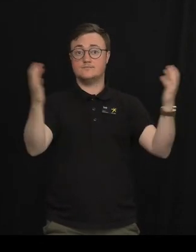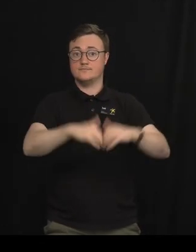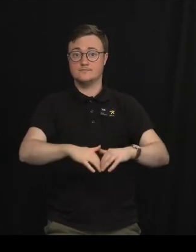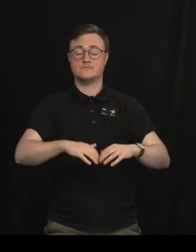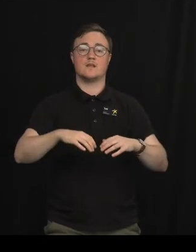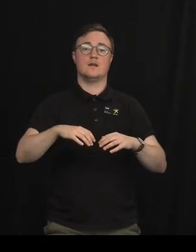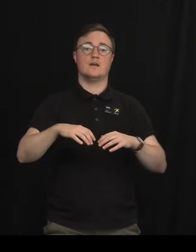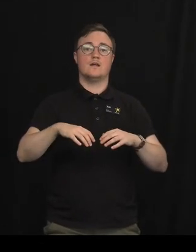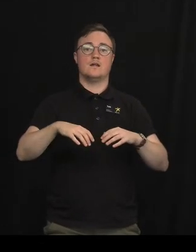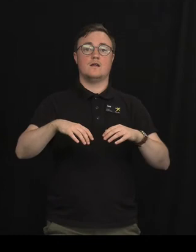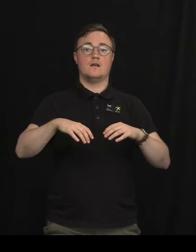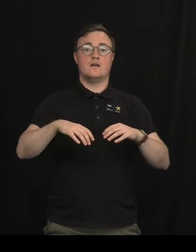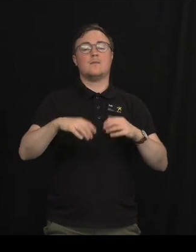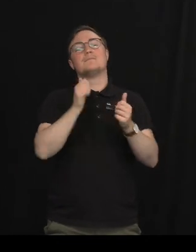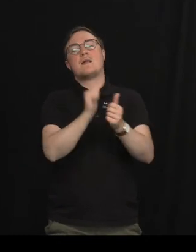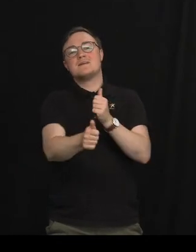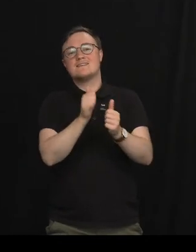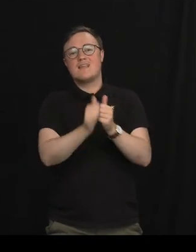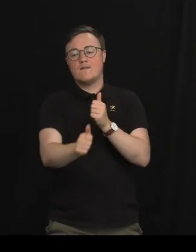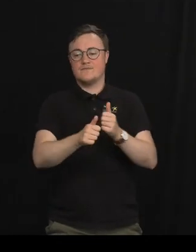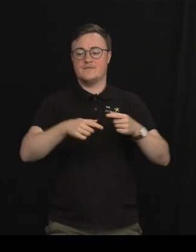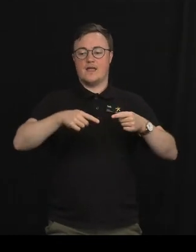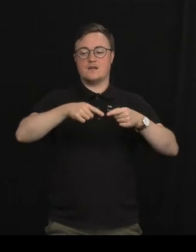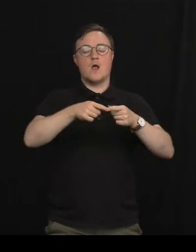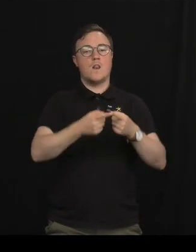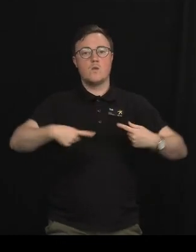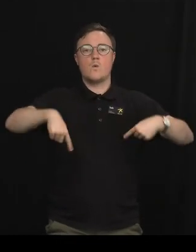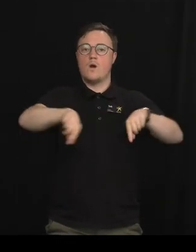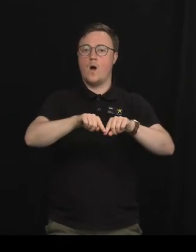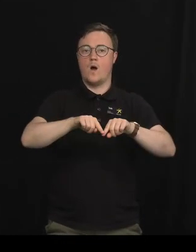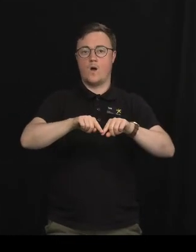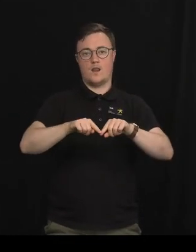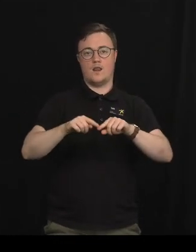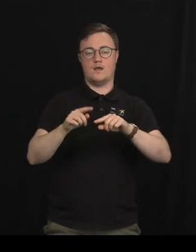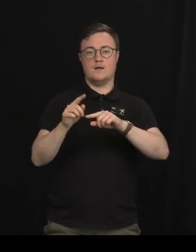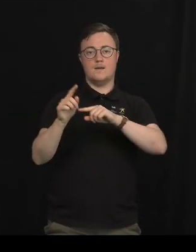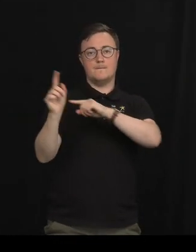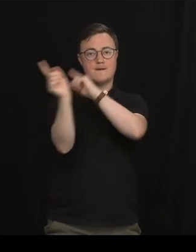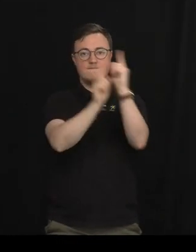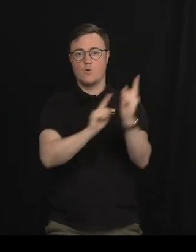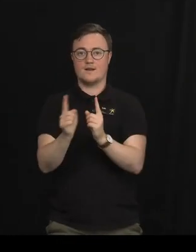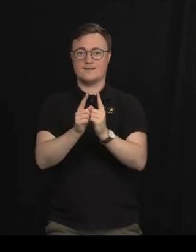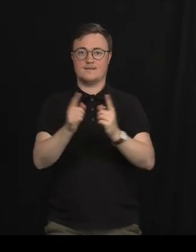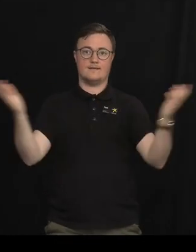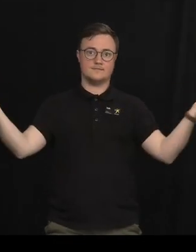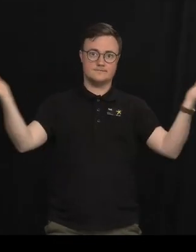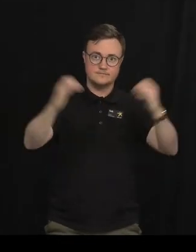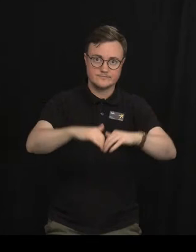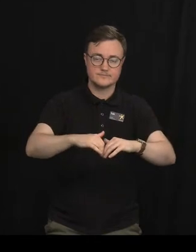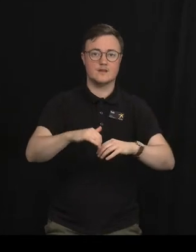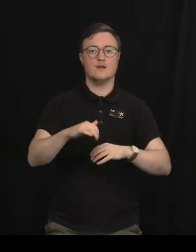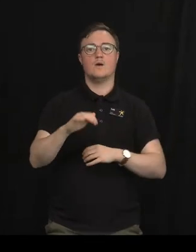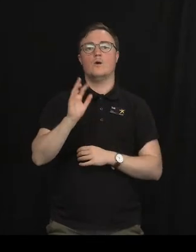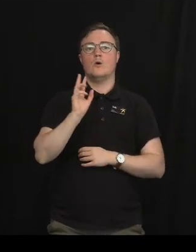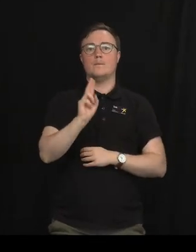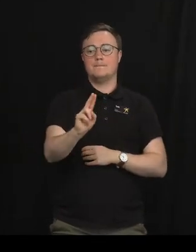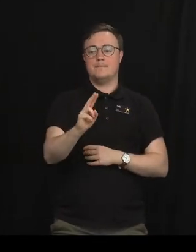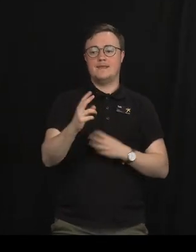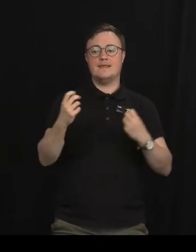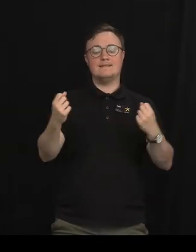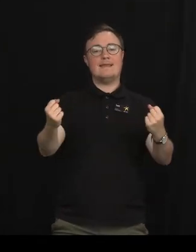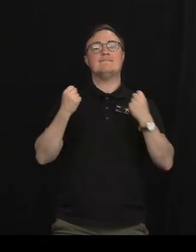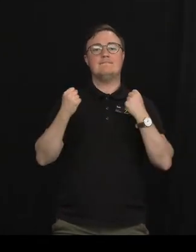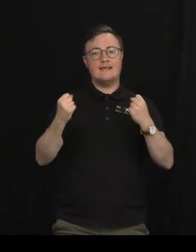local villages trust. Because it's a little bit scary if people show up looking like something that's coming out of